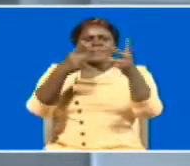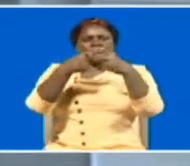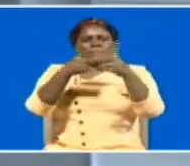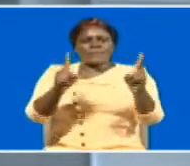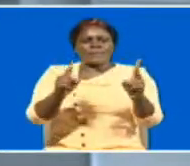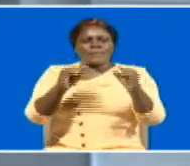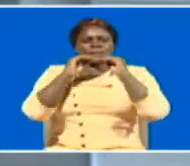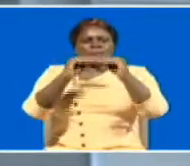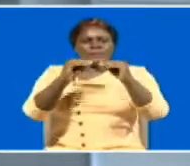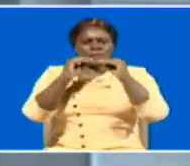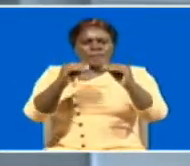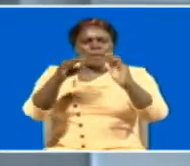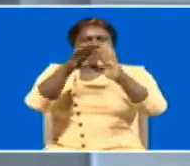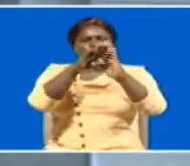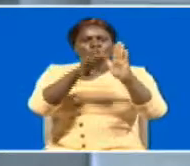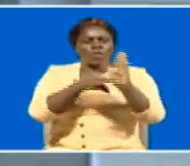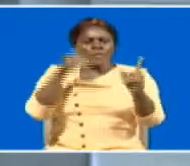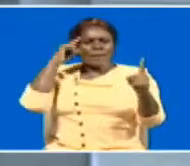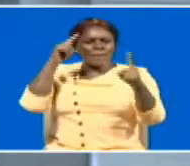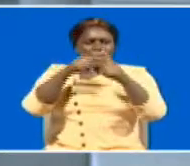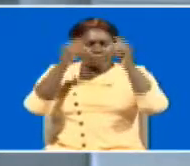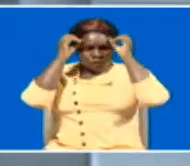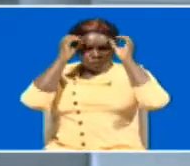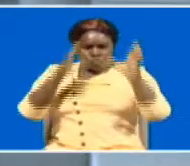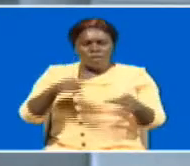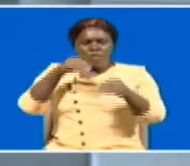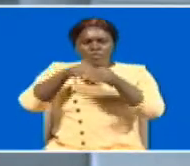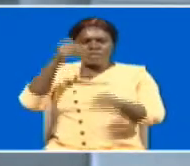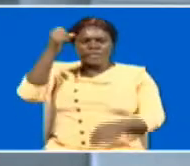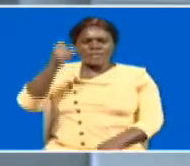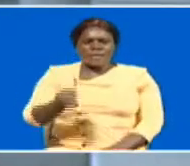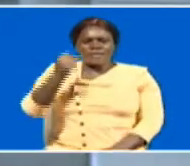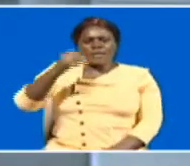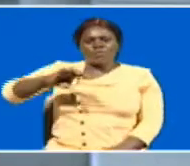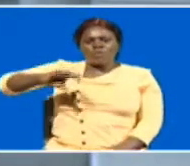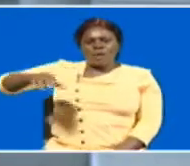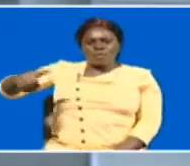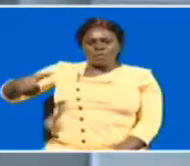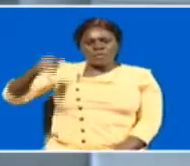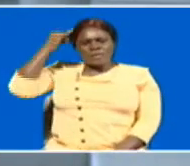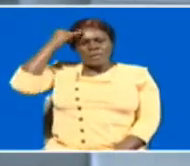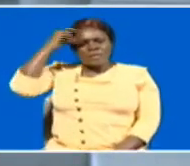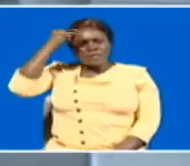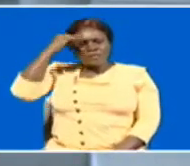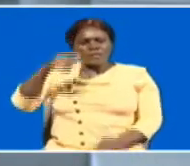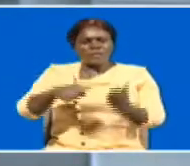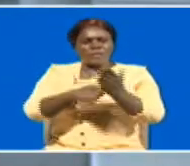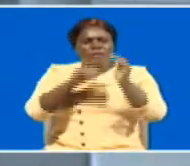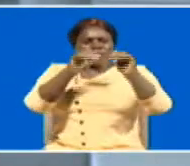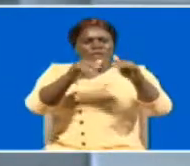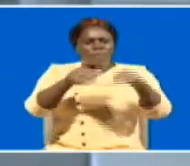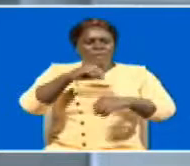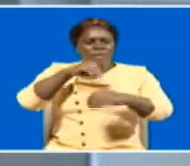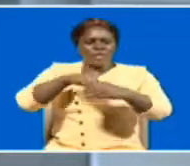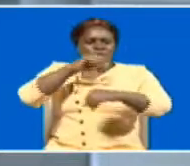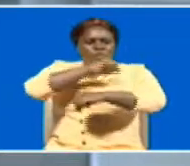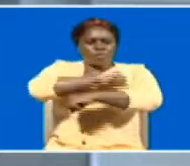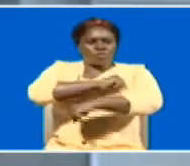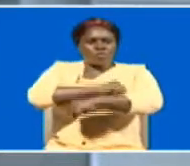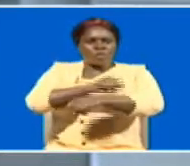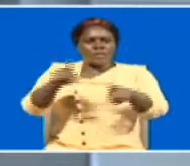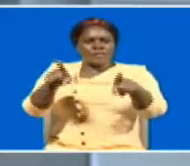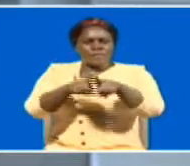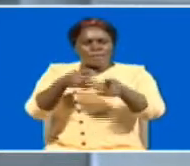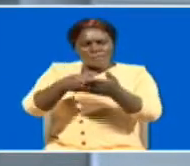a teaching program that targets students within Kajiado County. The initiative, dubbed Farming in School, which